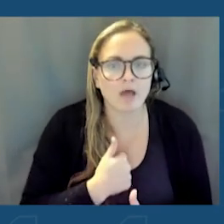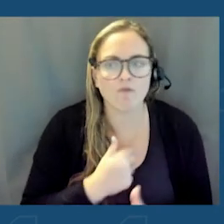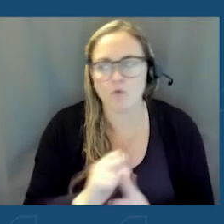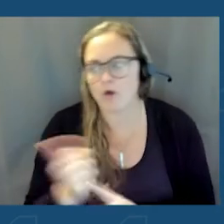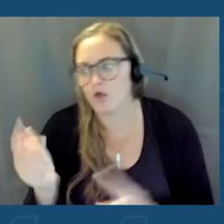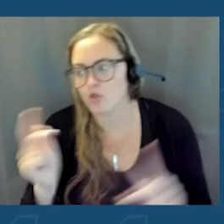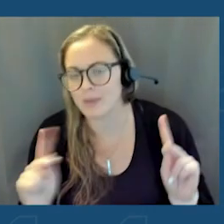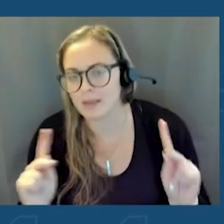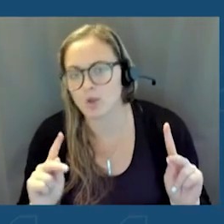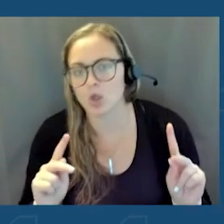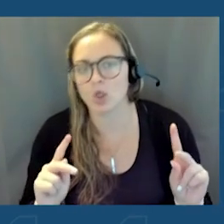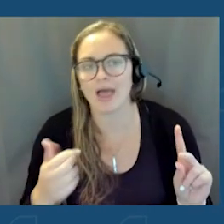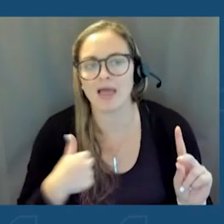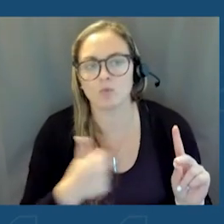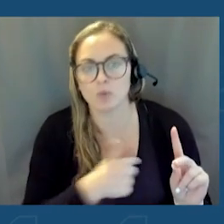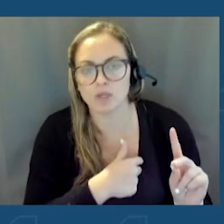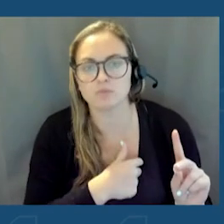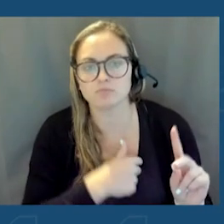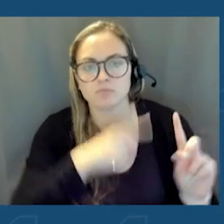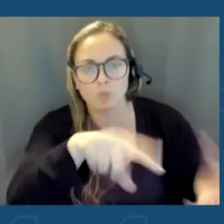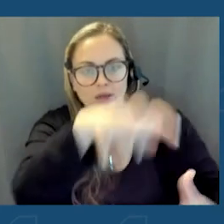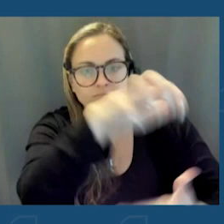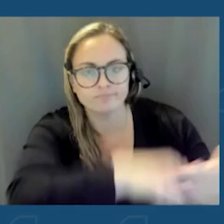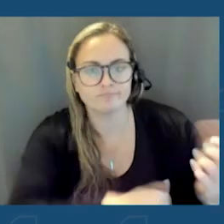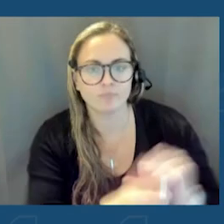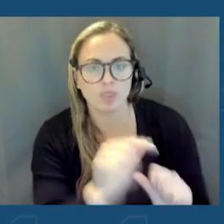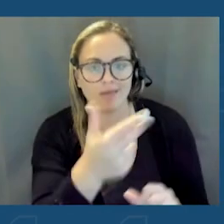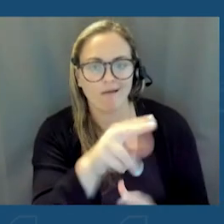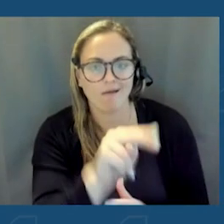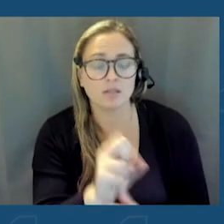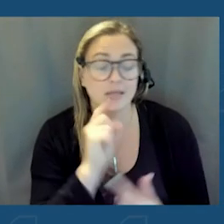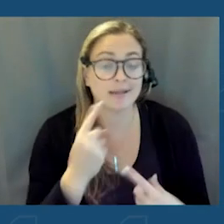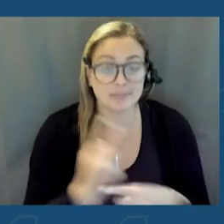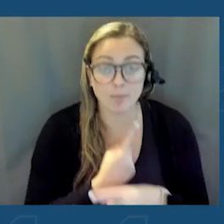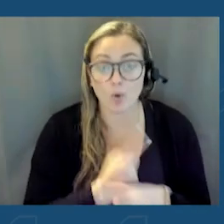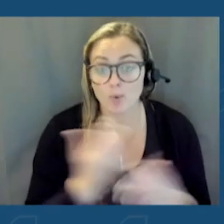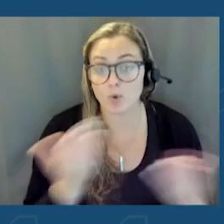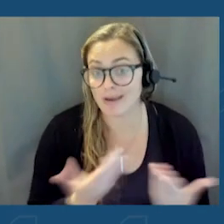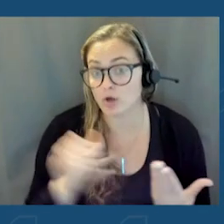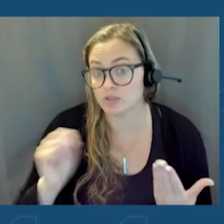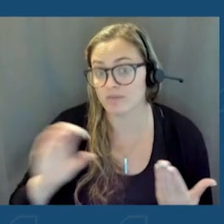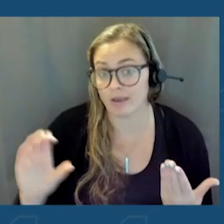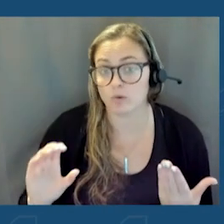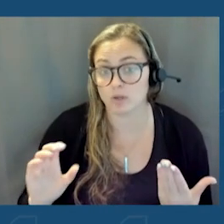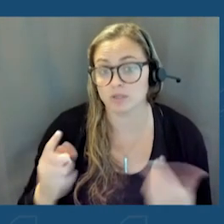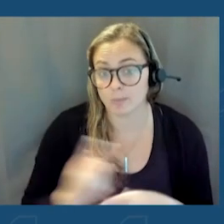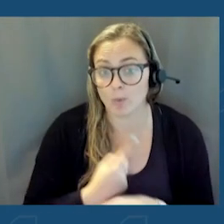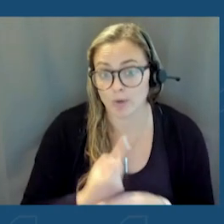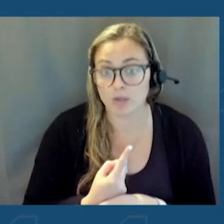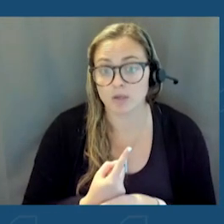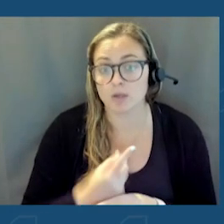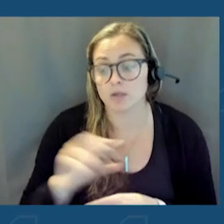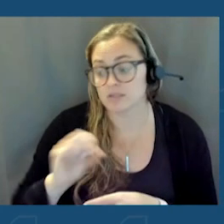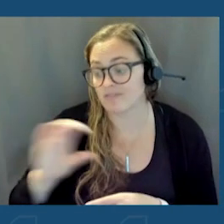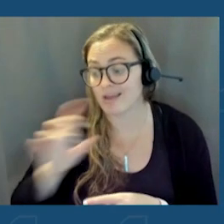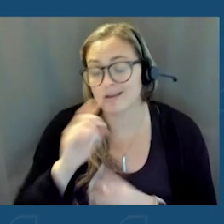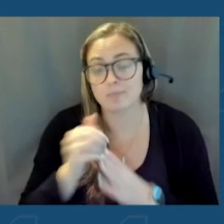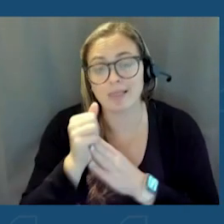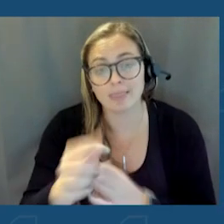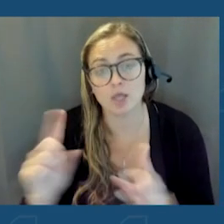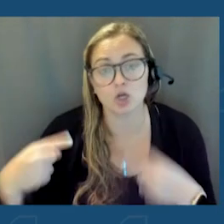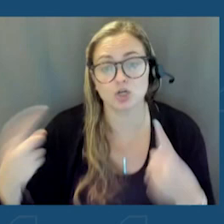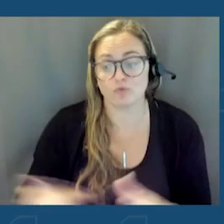they got those guns. And it's appropriate that we are doing it here in Suffolk County. Suffolk County has been a leader in this from the very